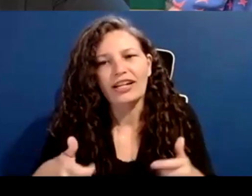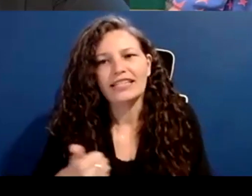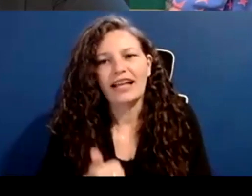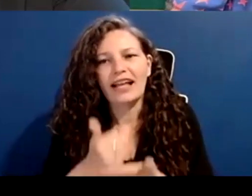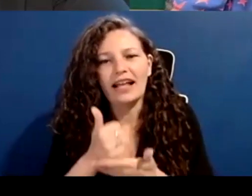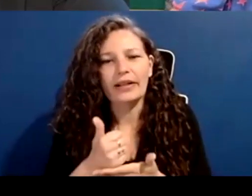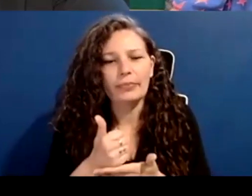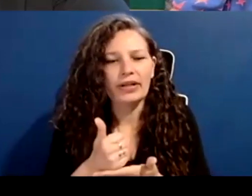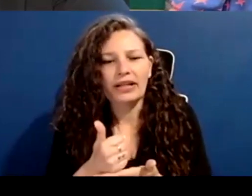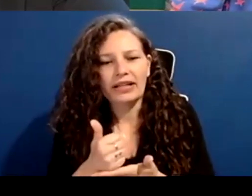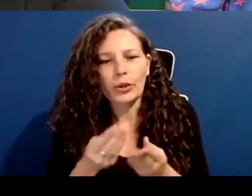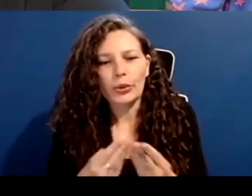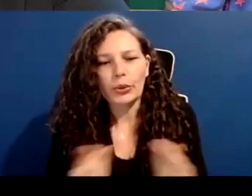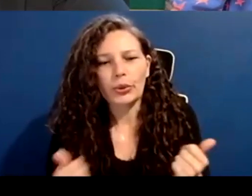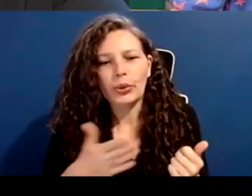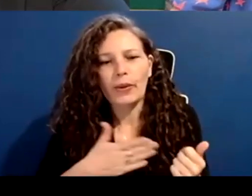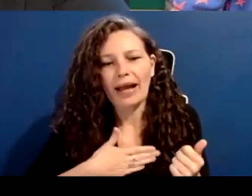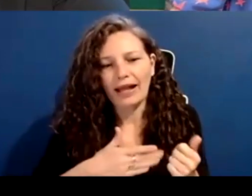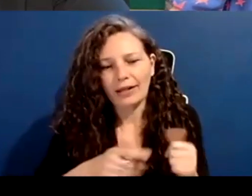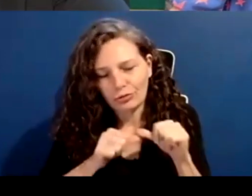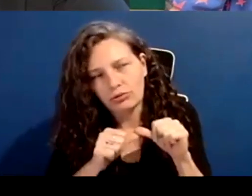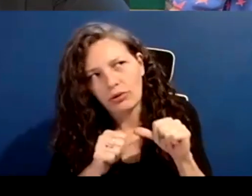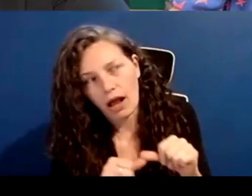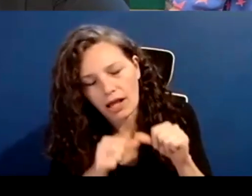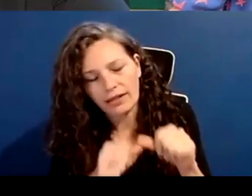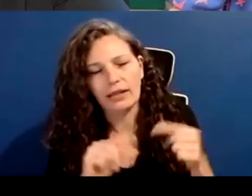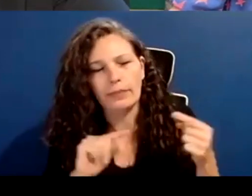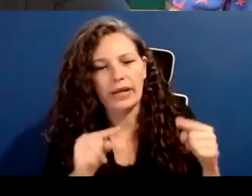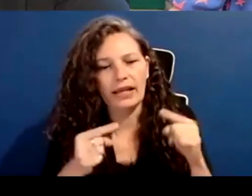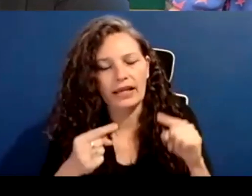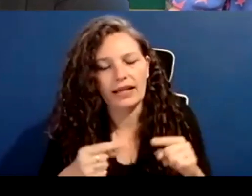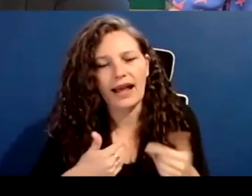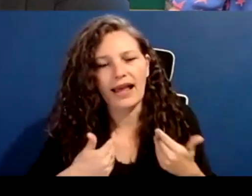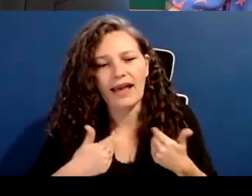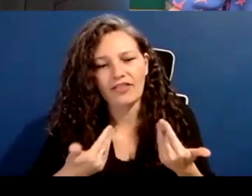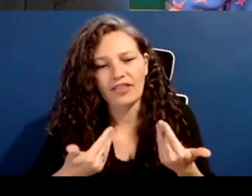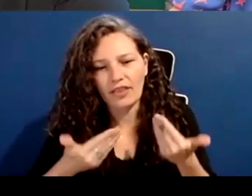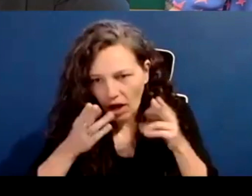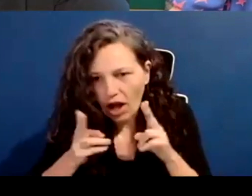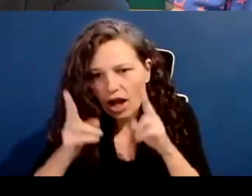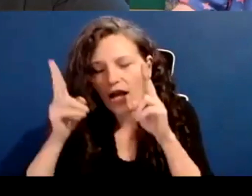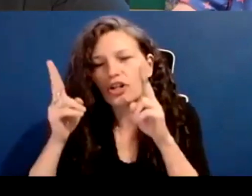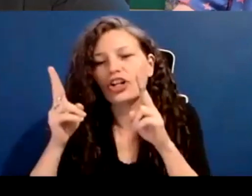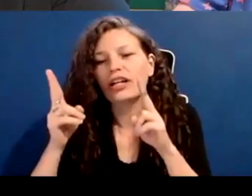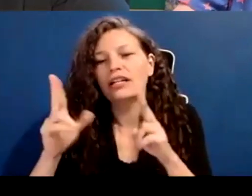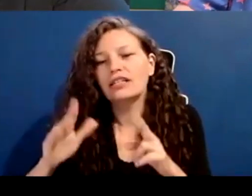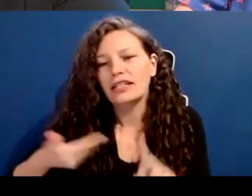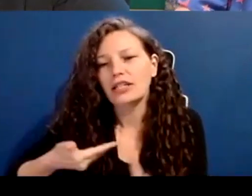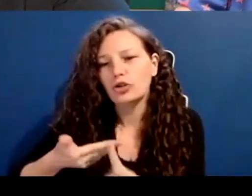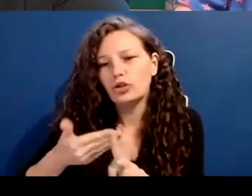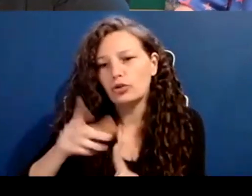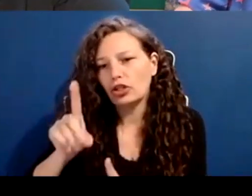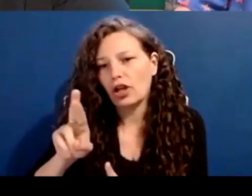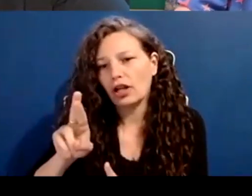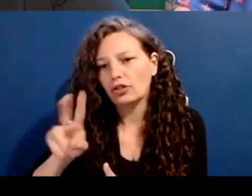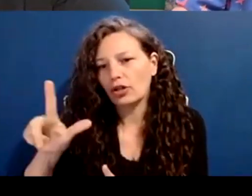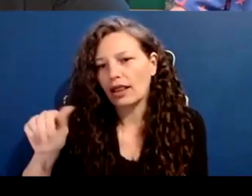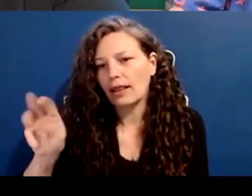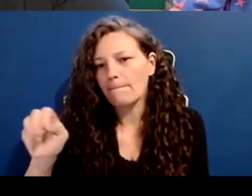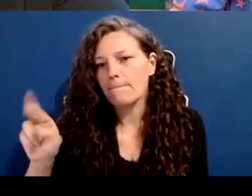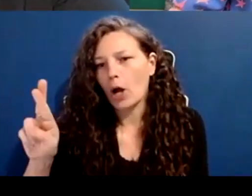like. And I have the distinct honor and pleasure to introduce the Reverend Dr. Lamar Hardwick.